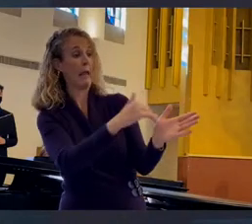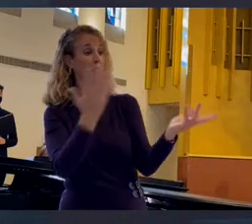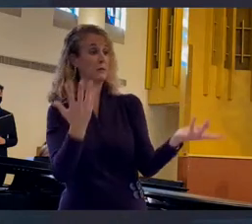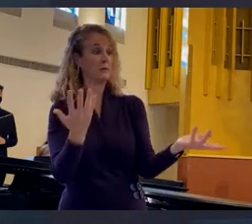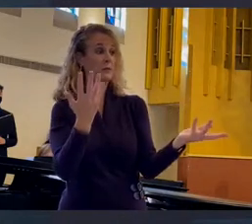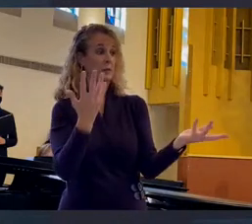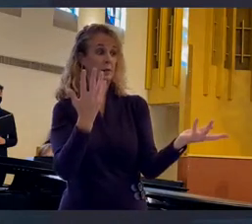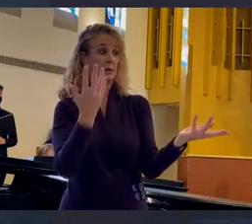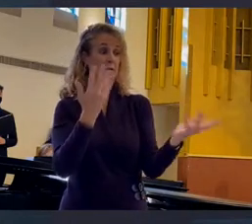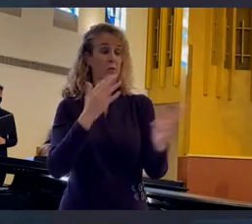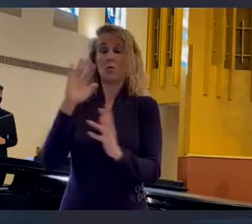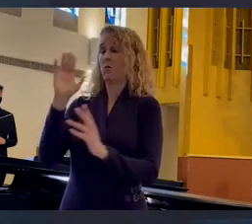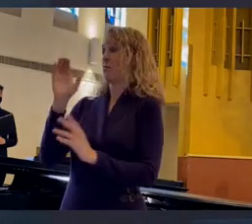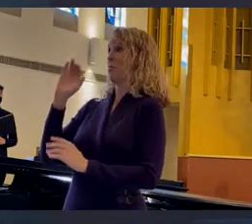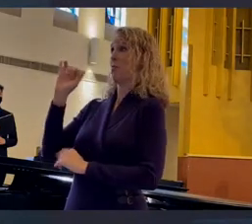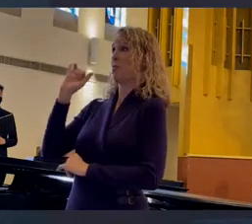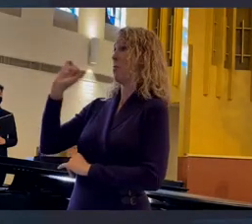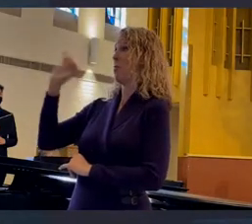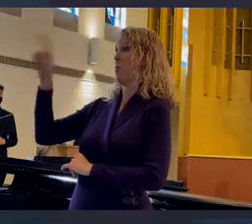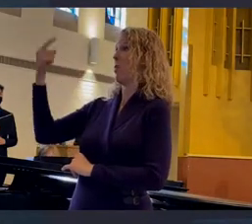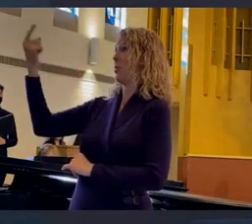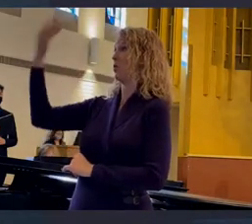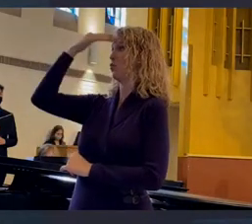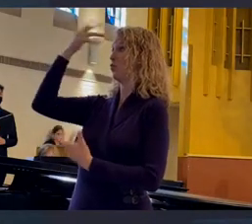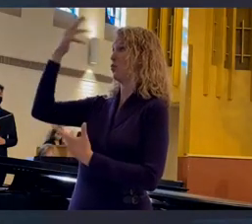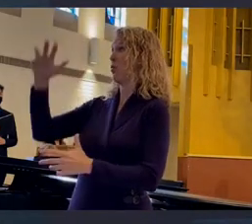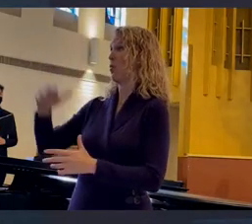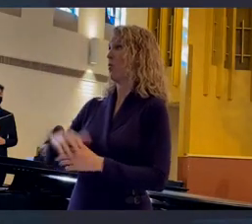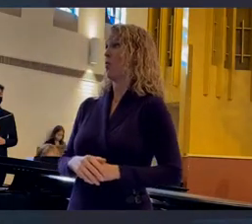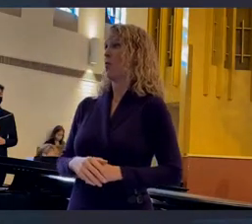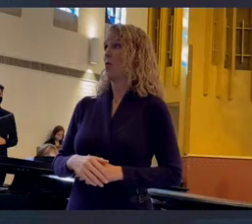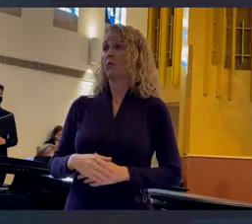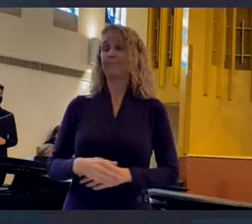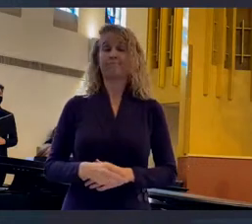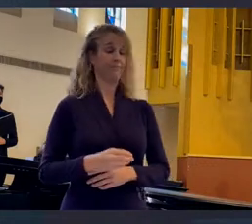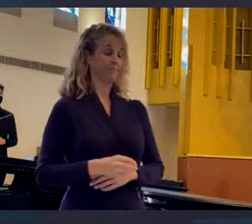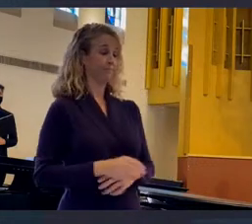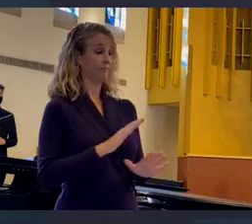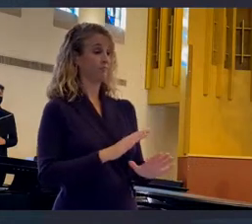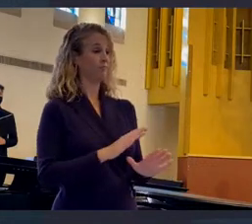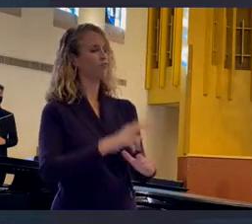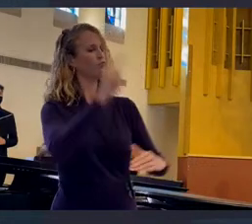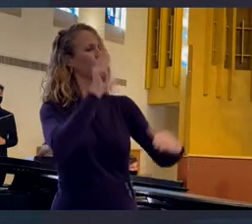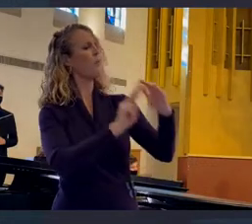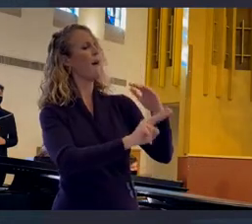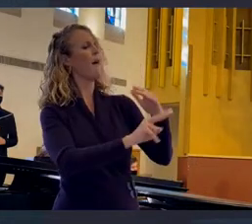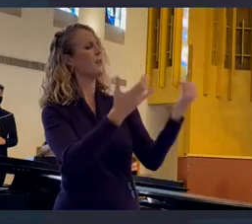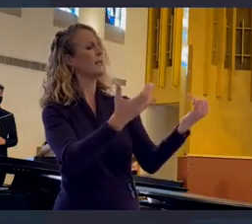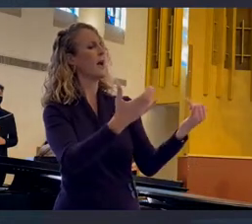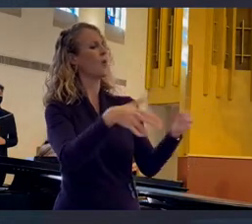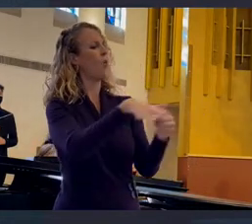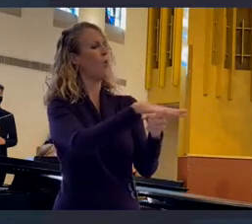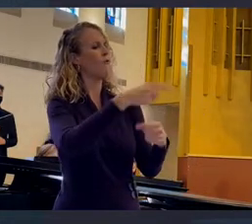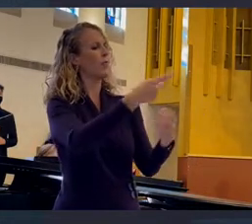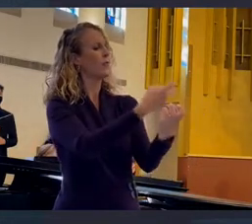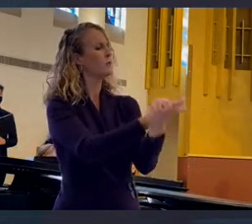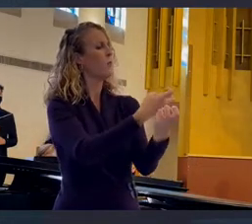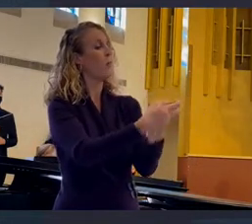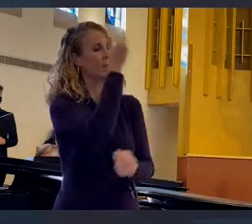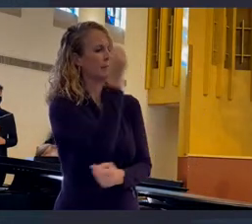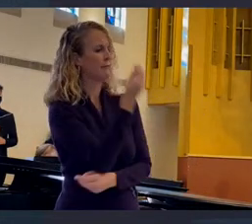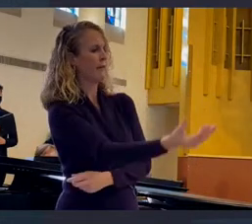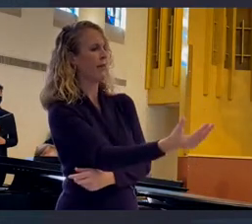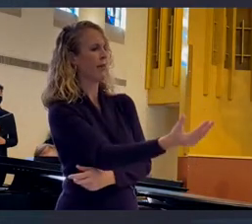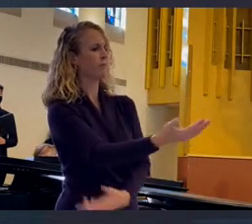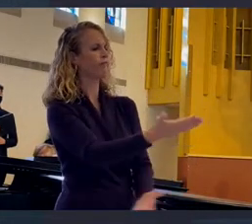I replied, O Lord God, only you know. And he said to me, prophesy over these bones and say to